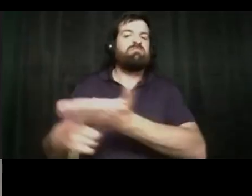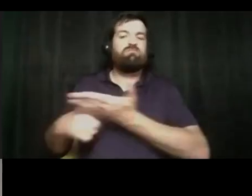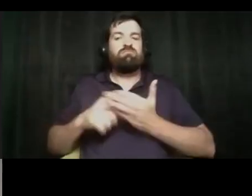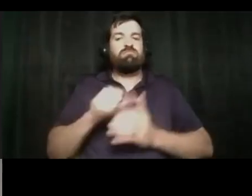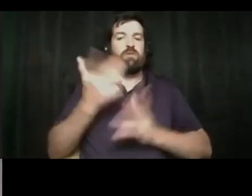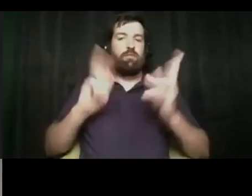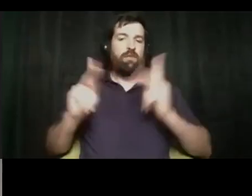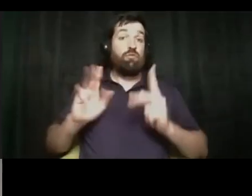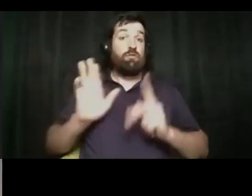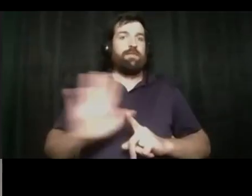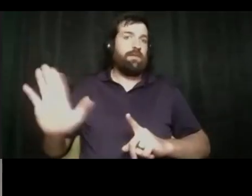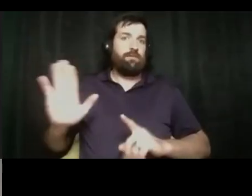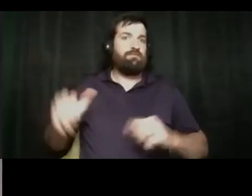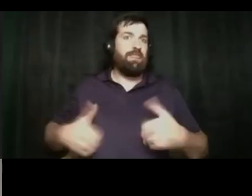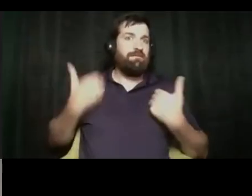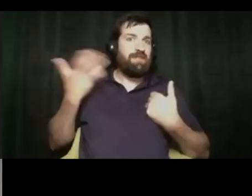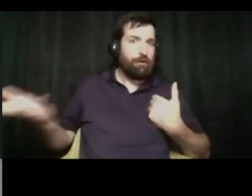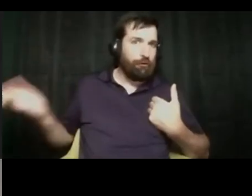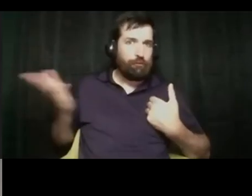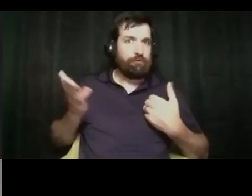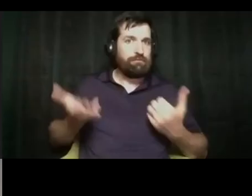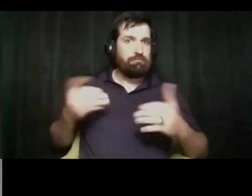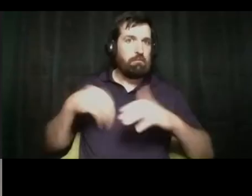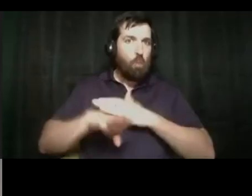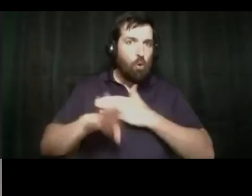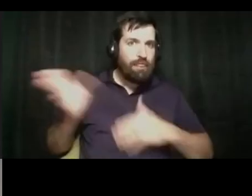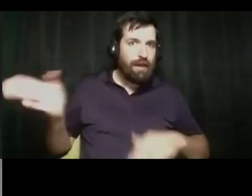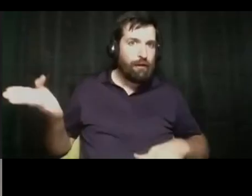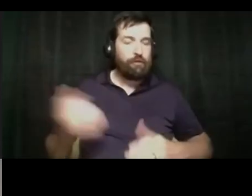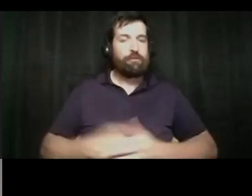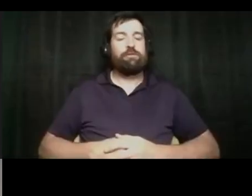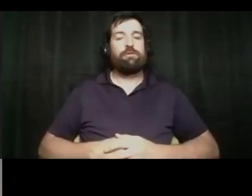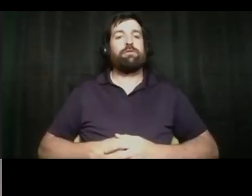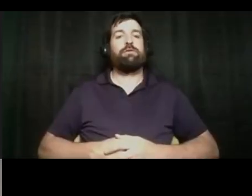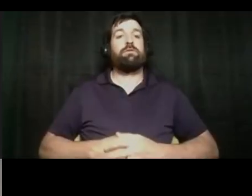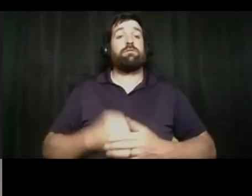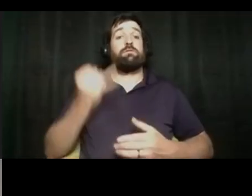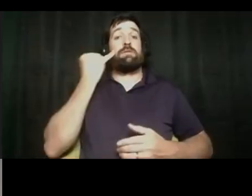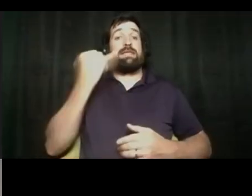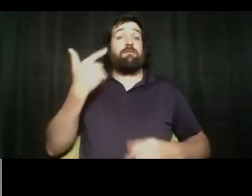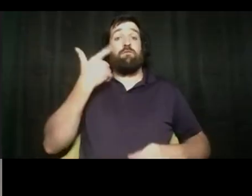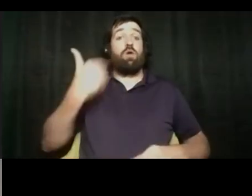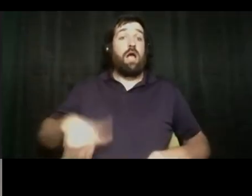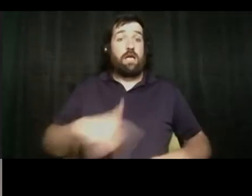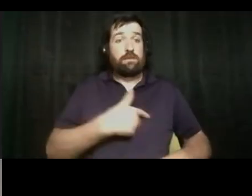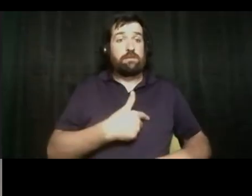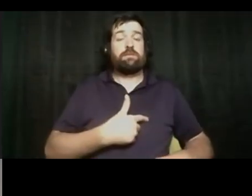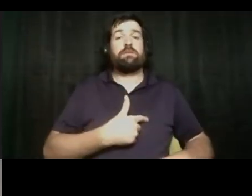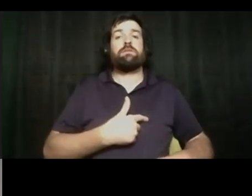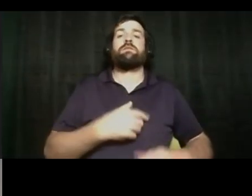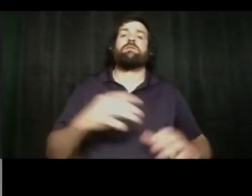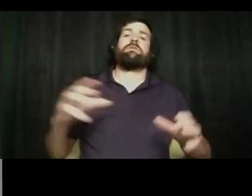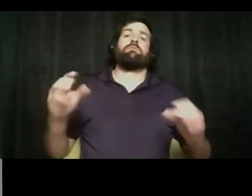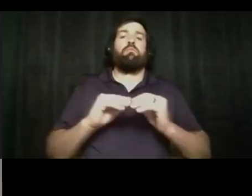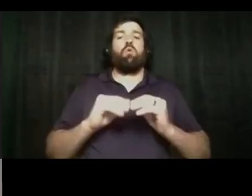They're natives. They live there, they're born there. And the idea for us as a country to be maybe more education